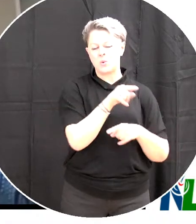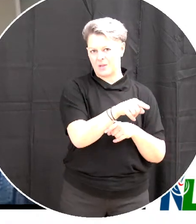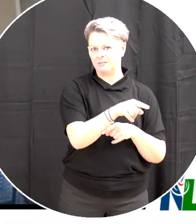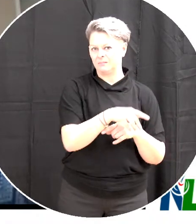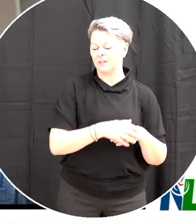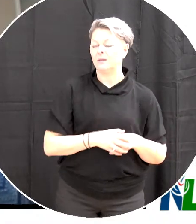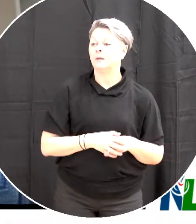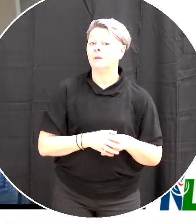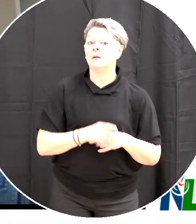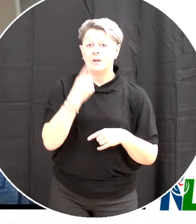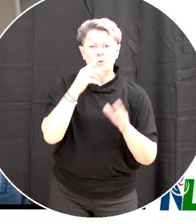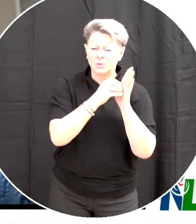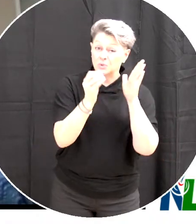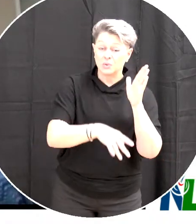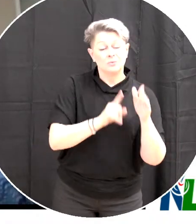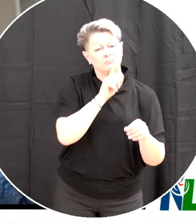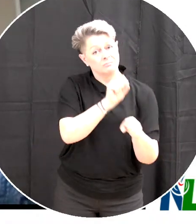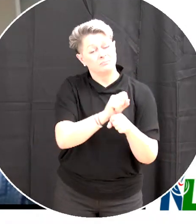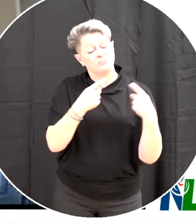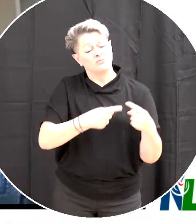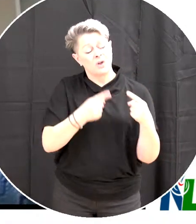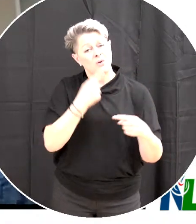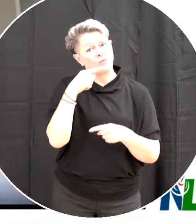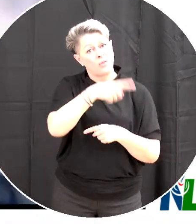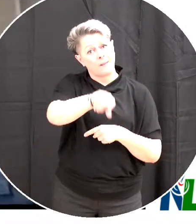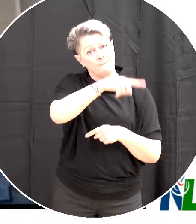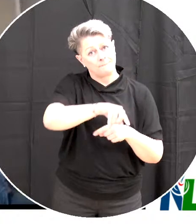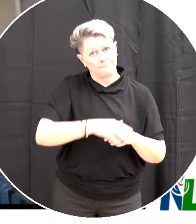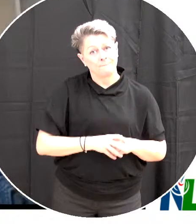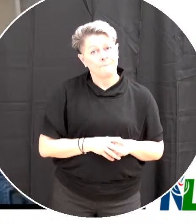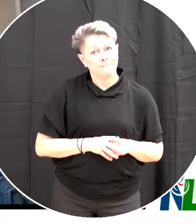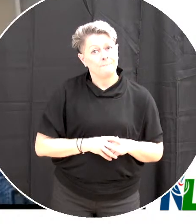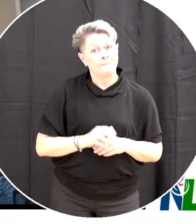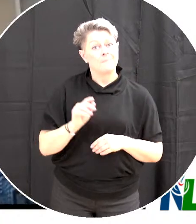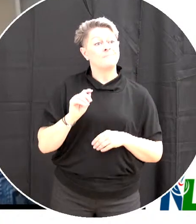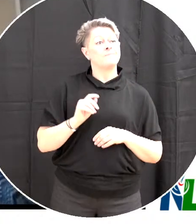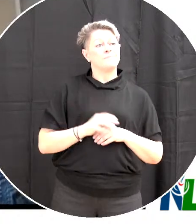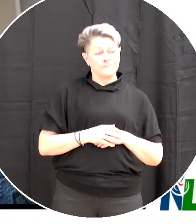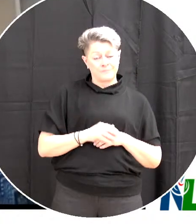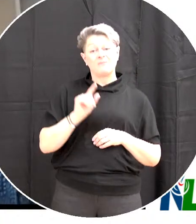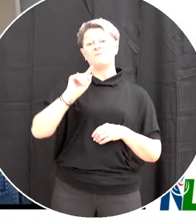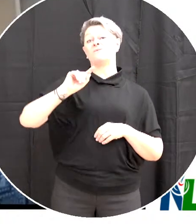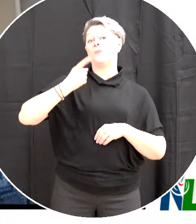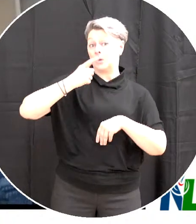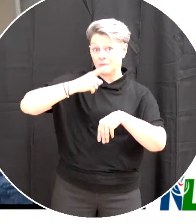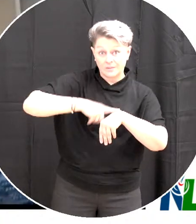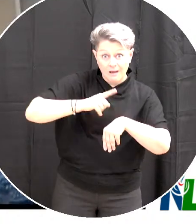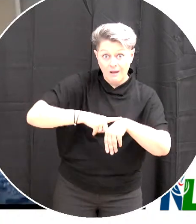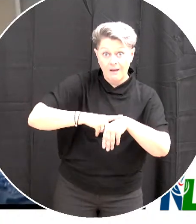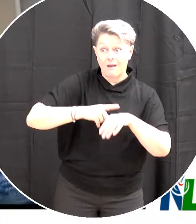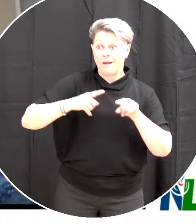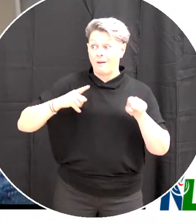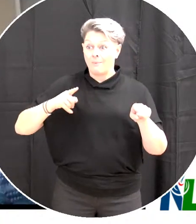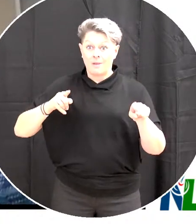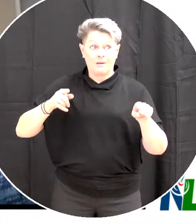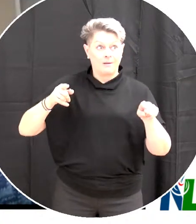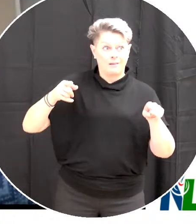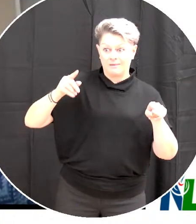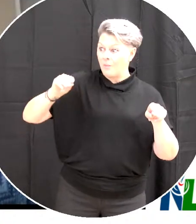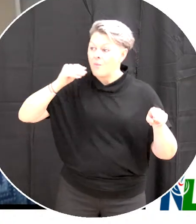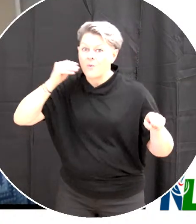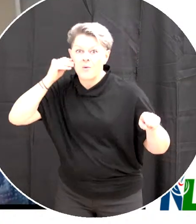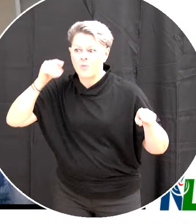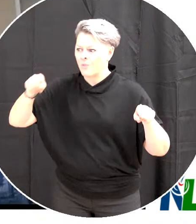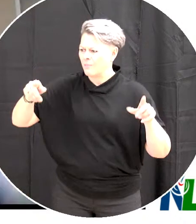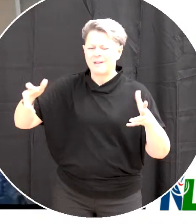students, it's been a struggle with them, especially the first time we did this, because they didn't really like it. They